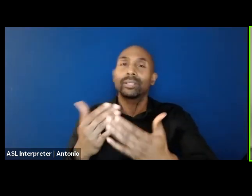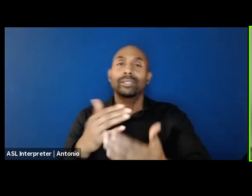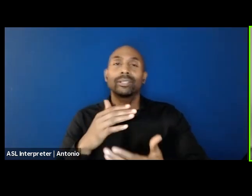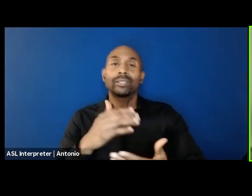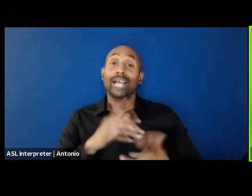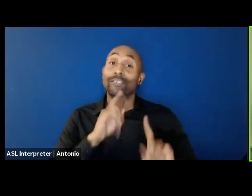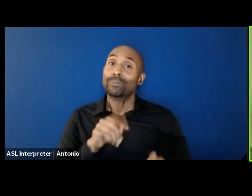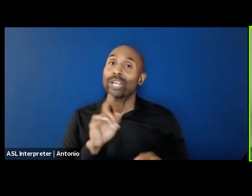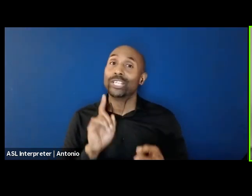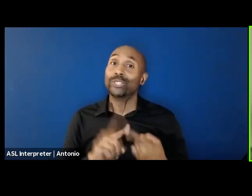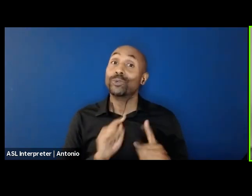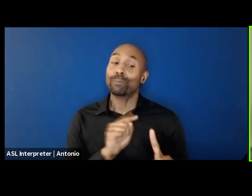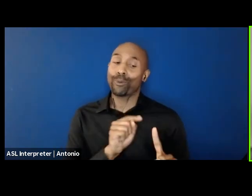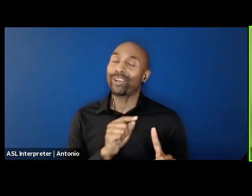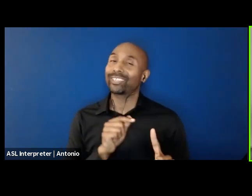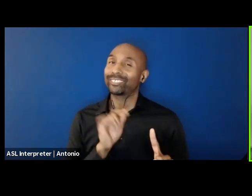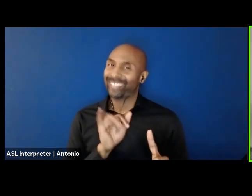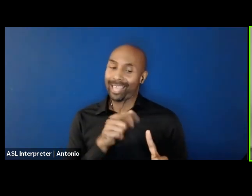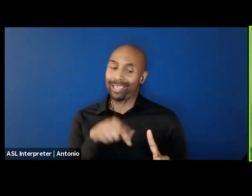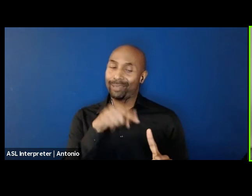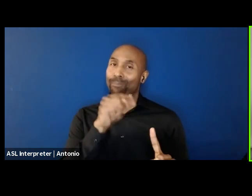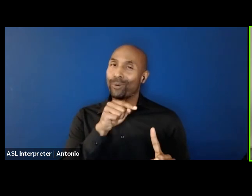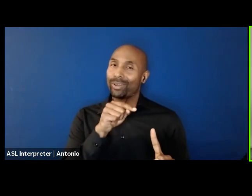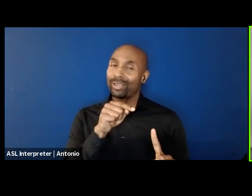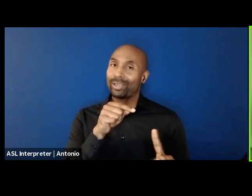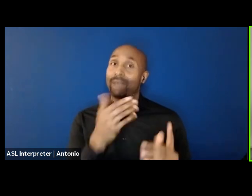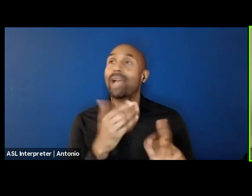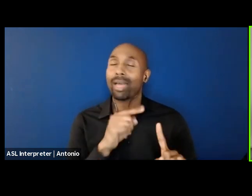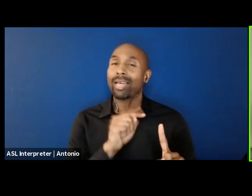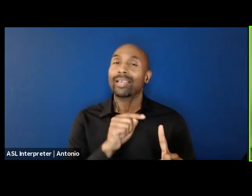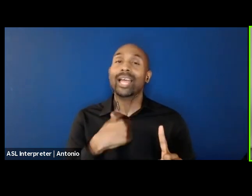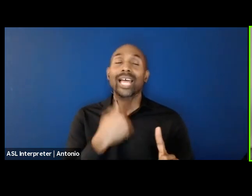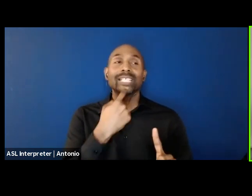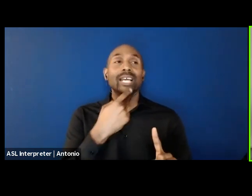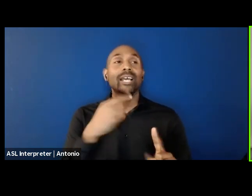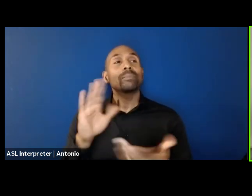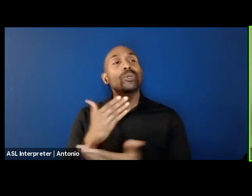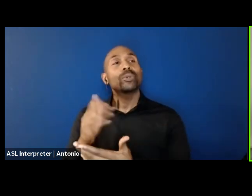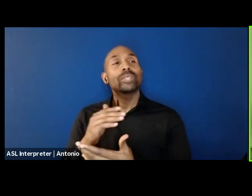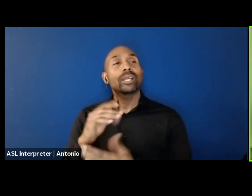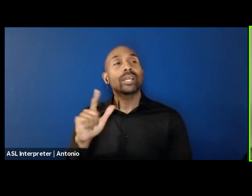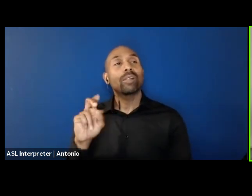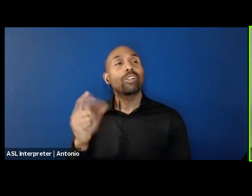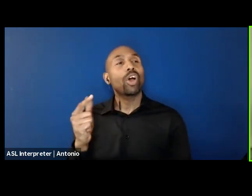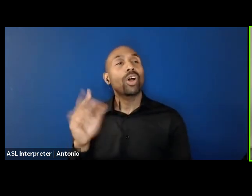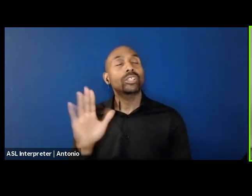long song, an extenuated lyric that's beyond